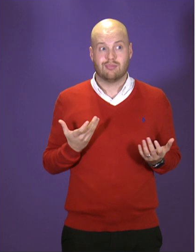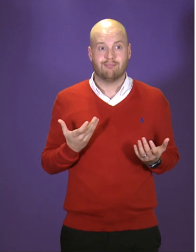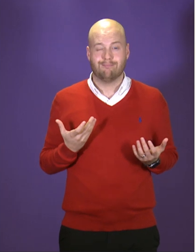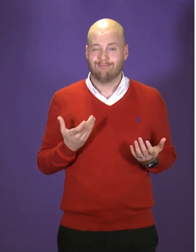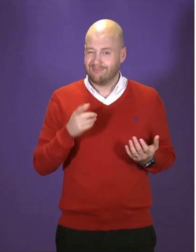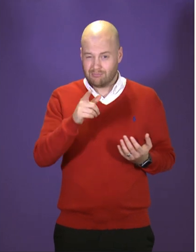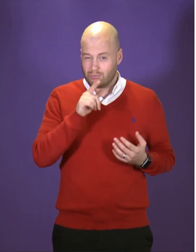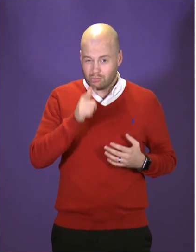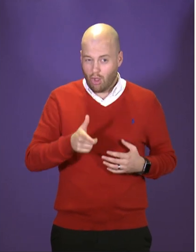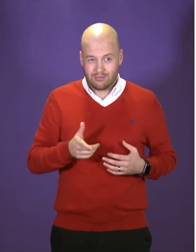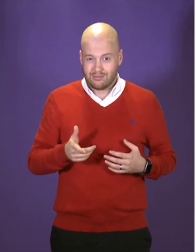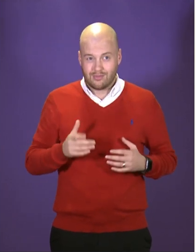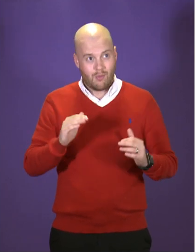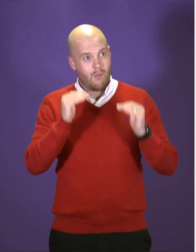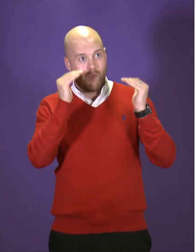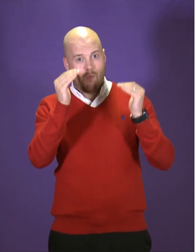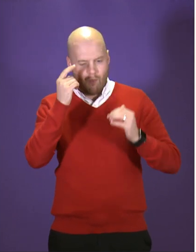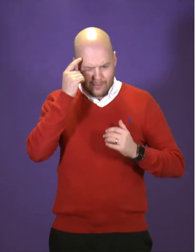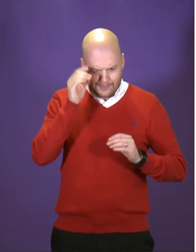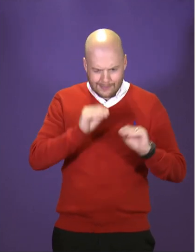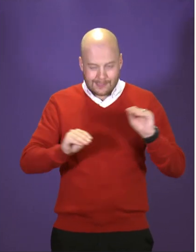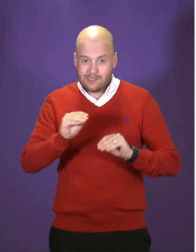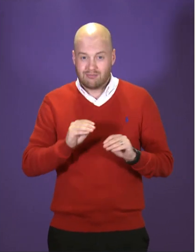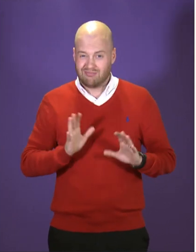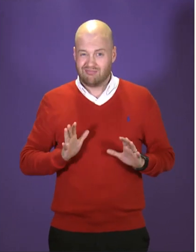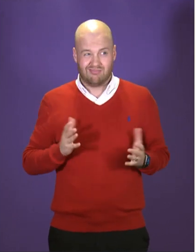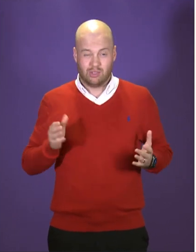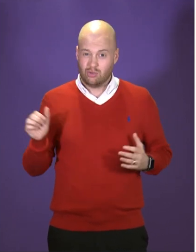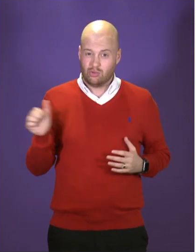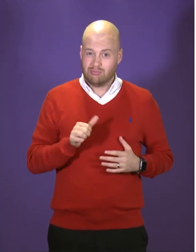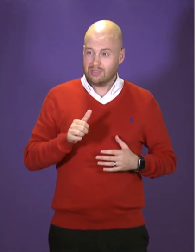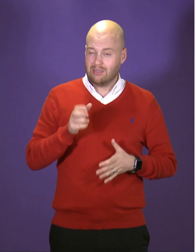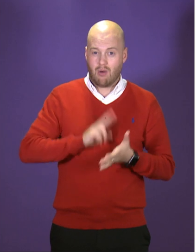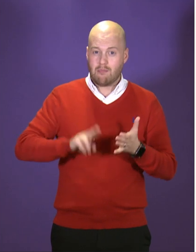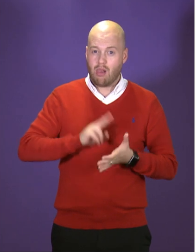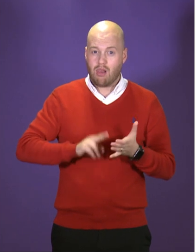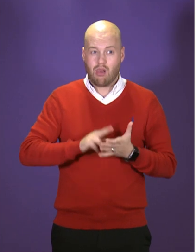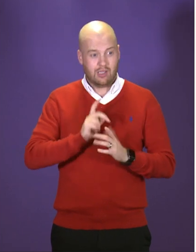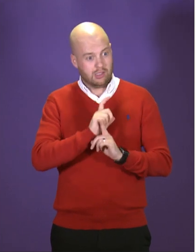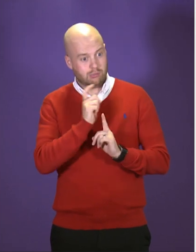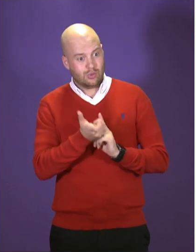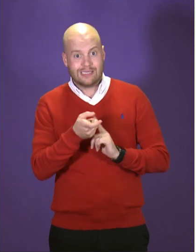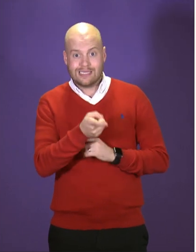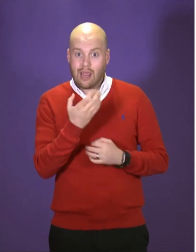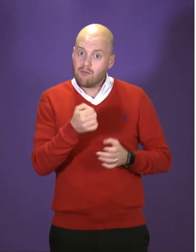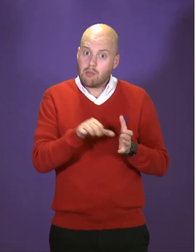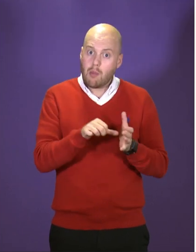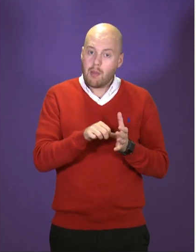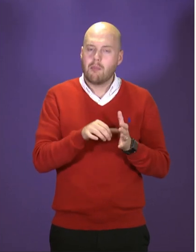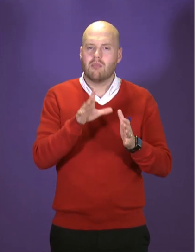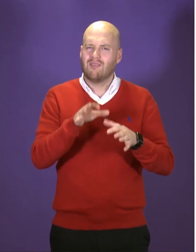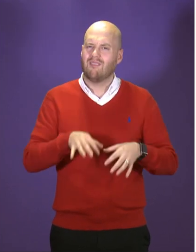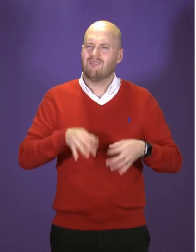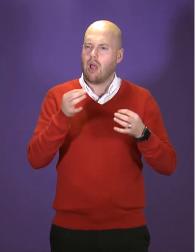something that all of you should be doing in communities where you find that there's a problem and you need to find some kind of way to be able to